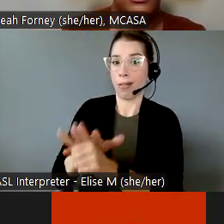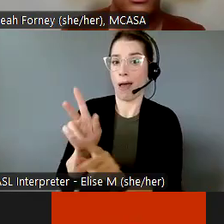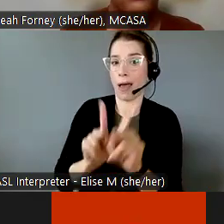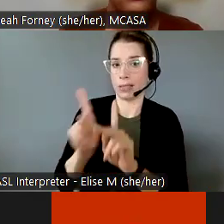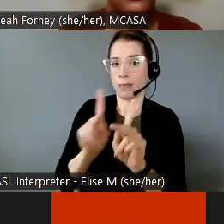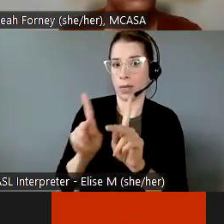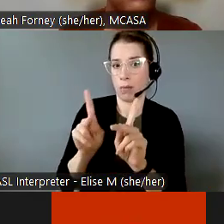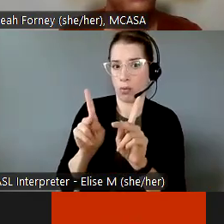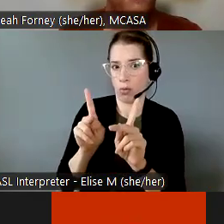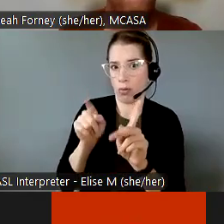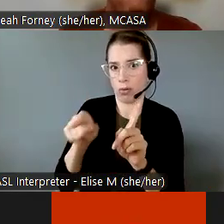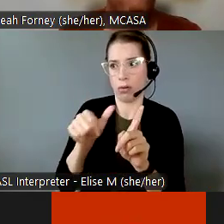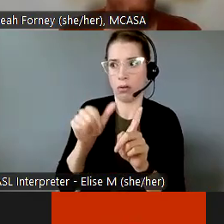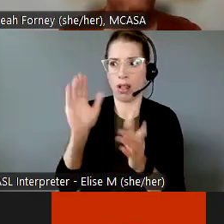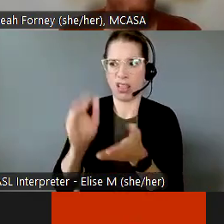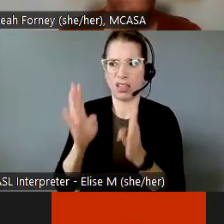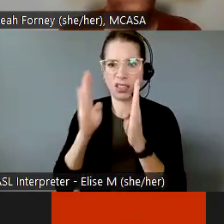the other category.